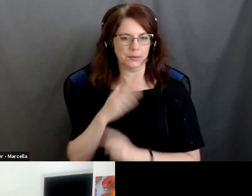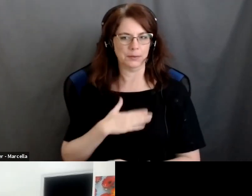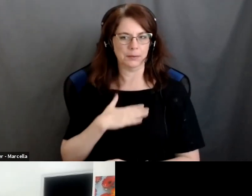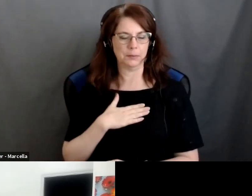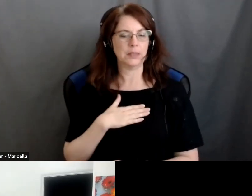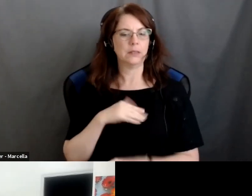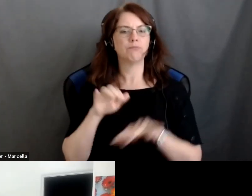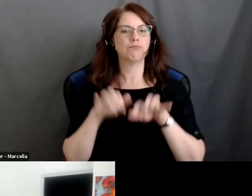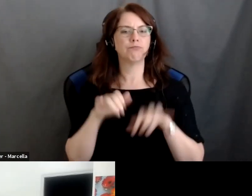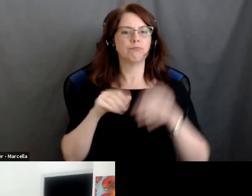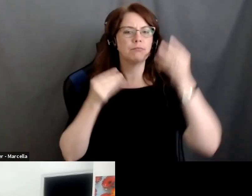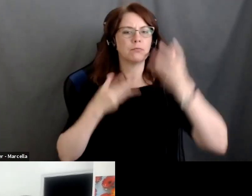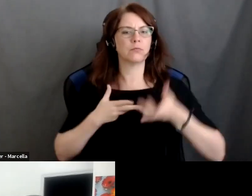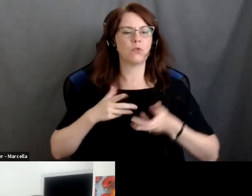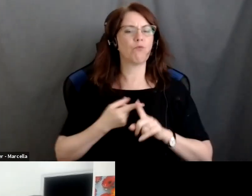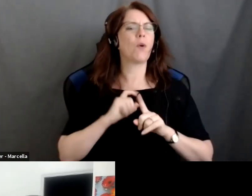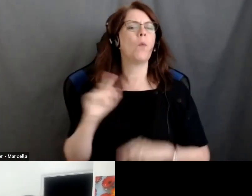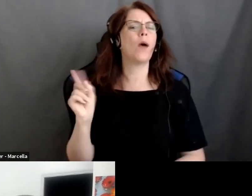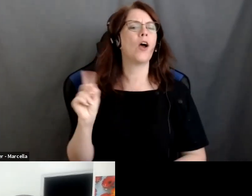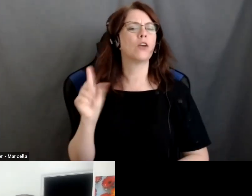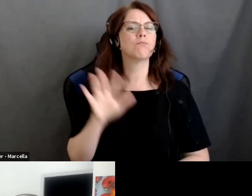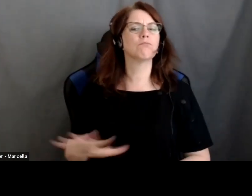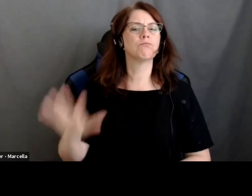where you are from.